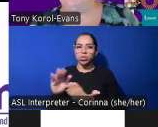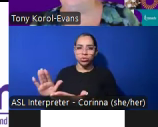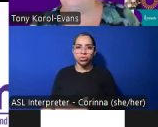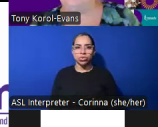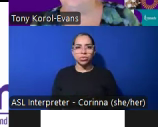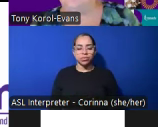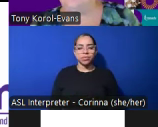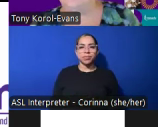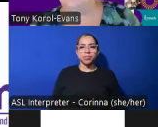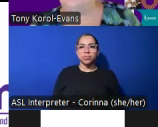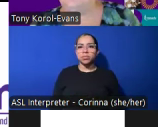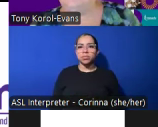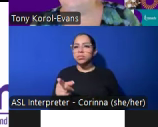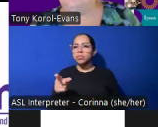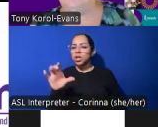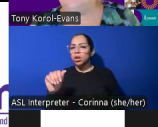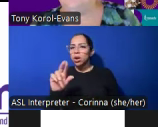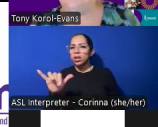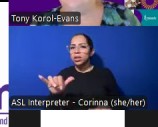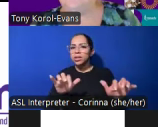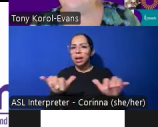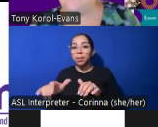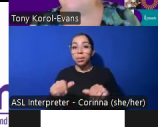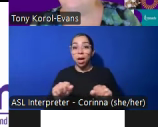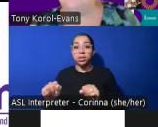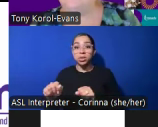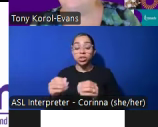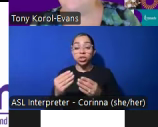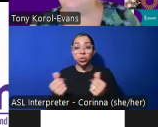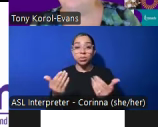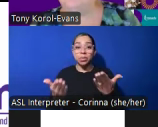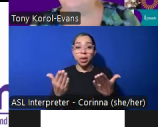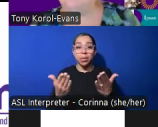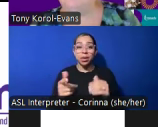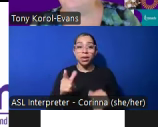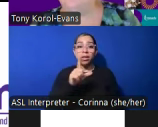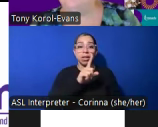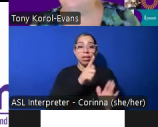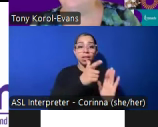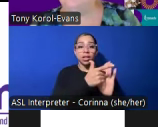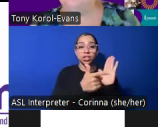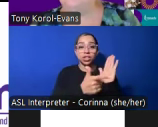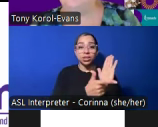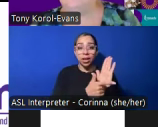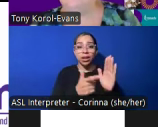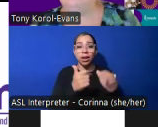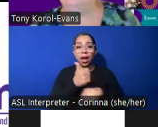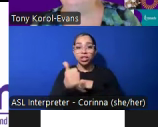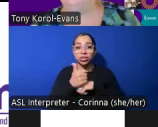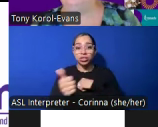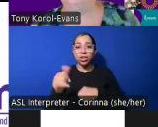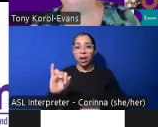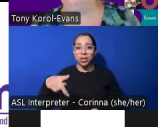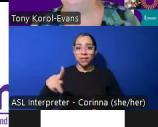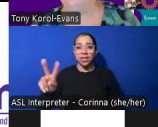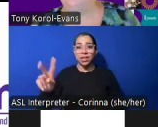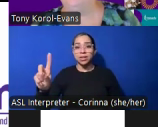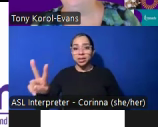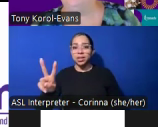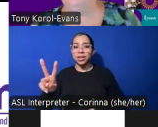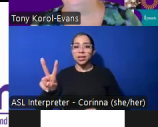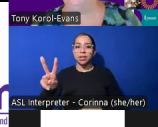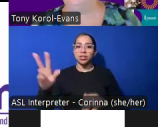Possible solution, Carly says, could we eventually get it legislated that accusations of IPV-DV remain on someone's case search file, even if it was unable to be